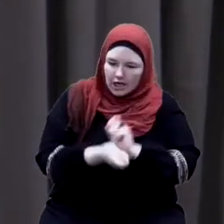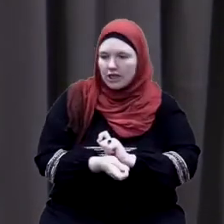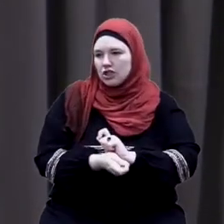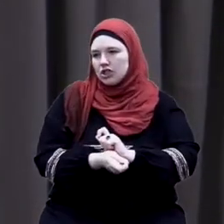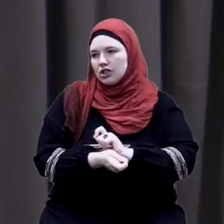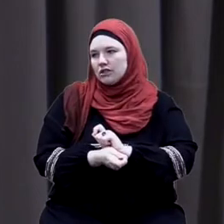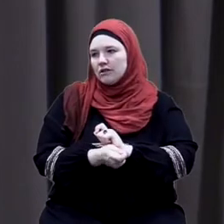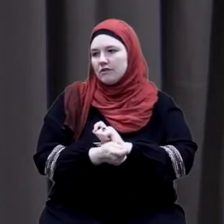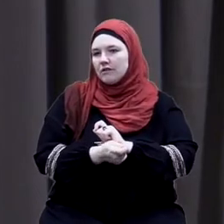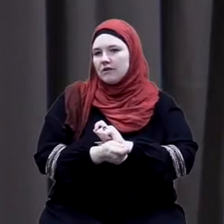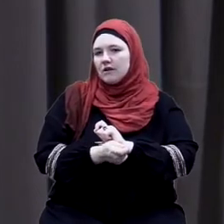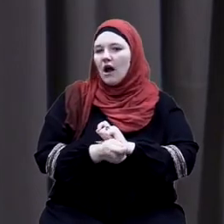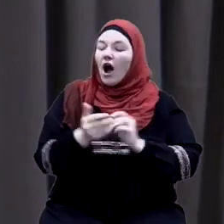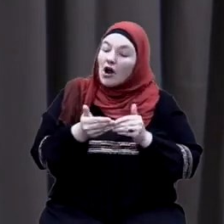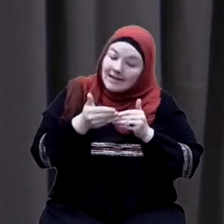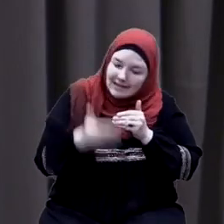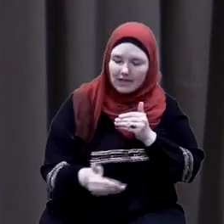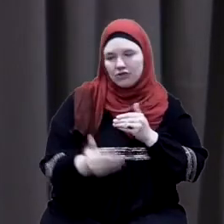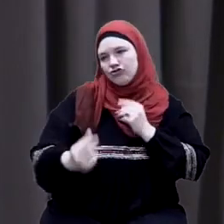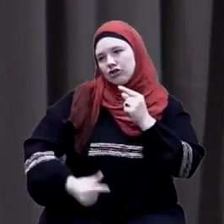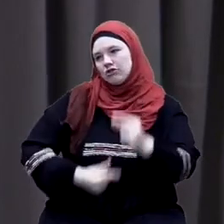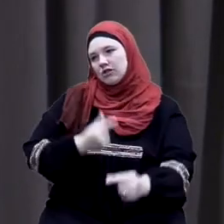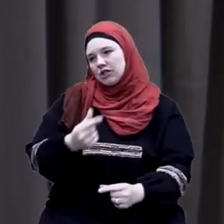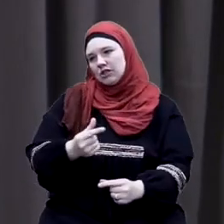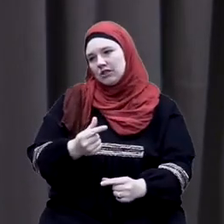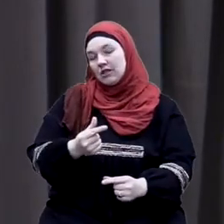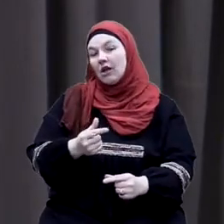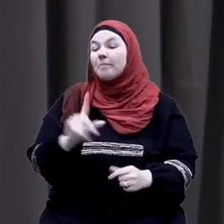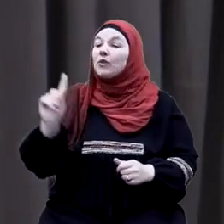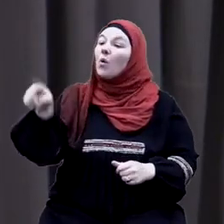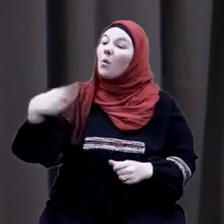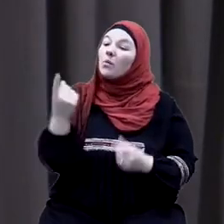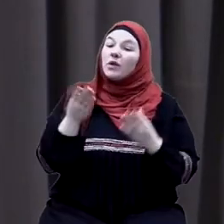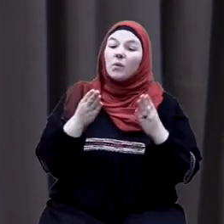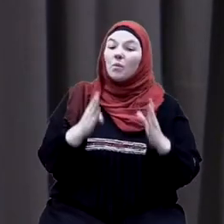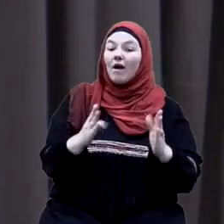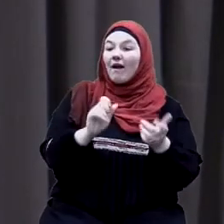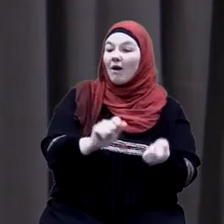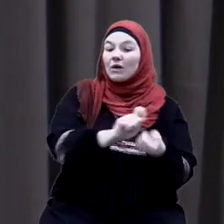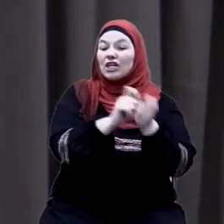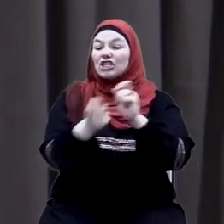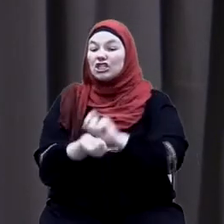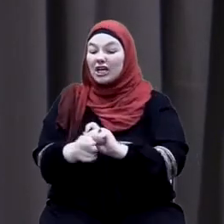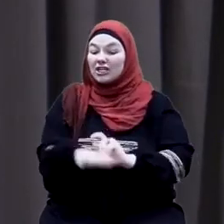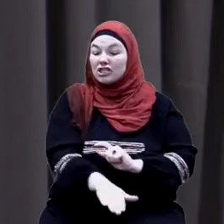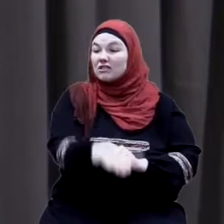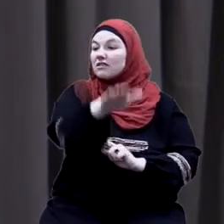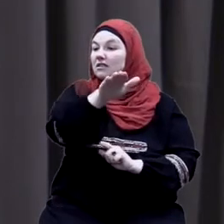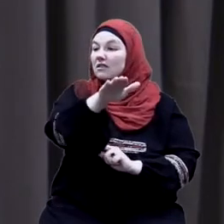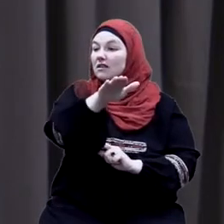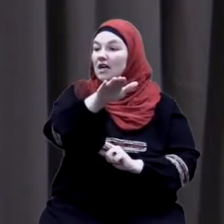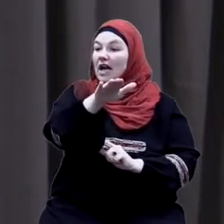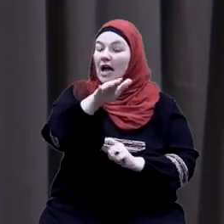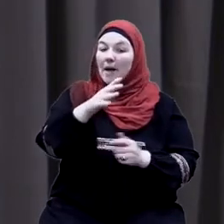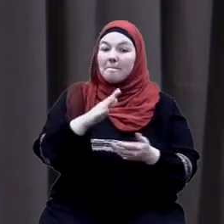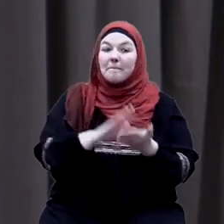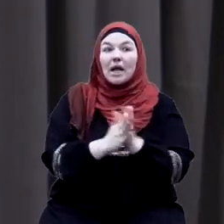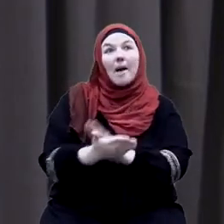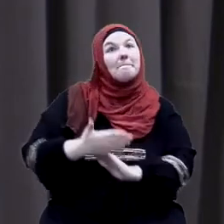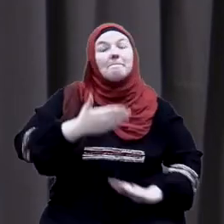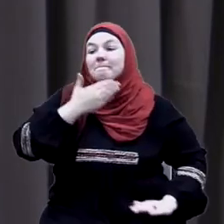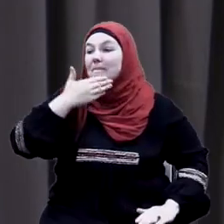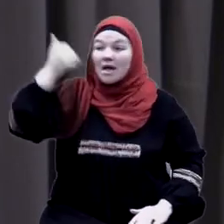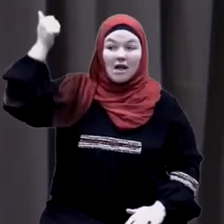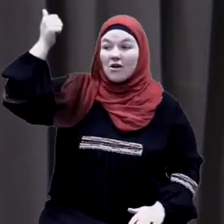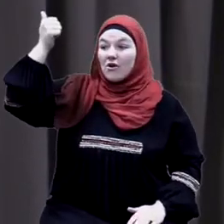at least our next generation. But the only way to change the next generation and bring a better